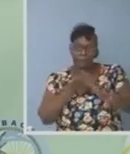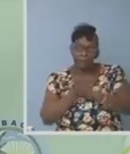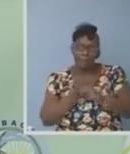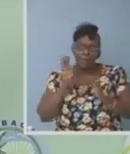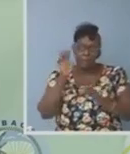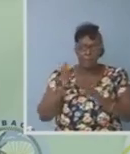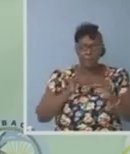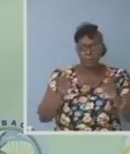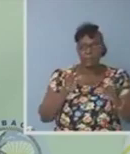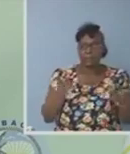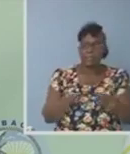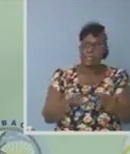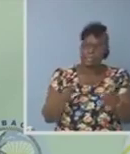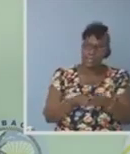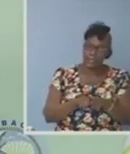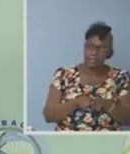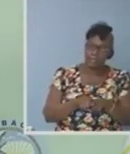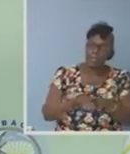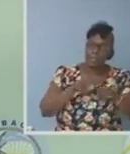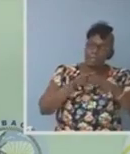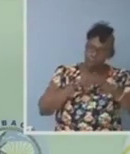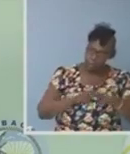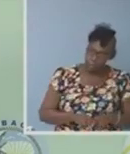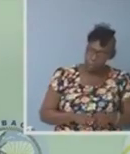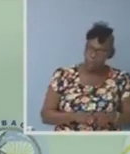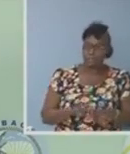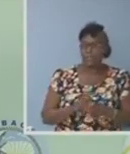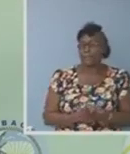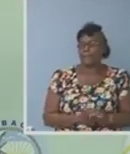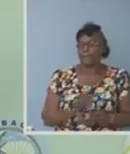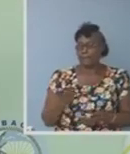suit, will follow in similar manner.